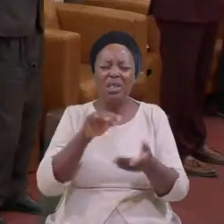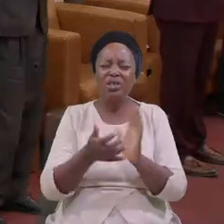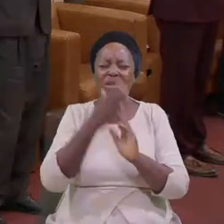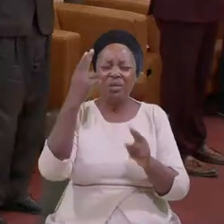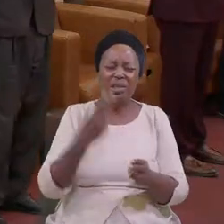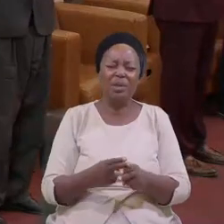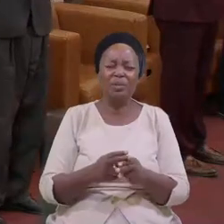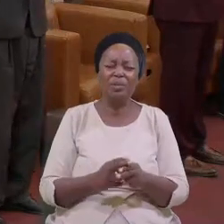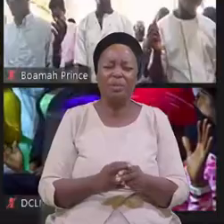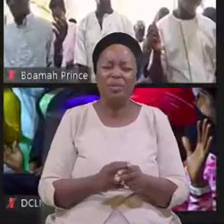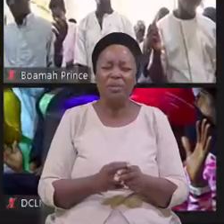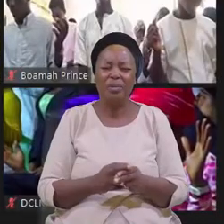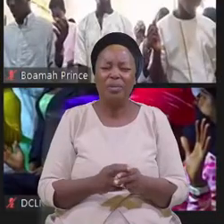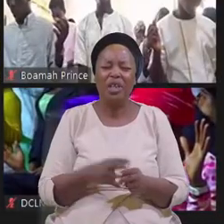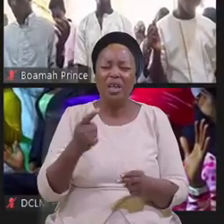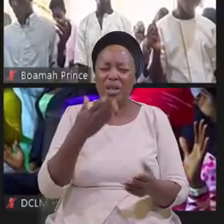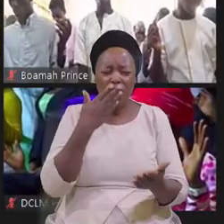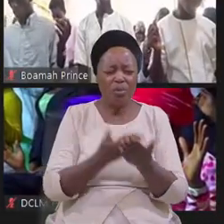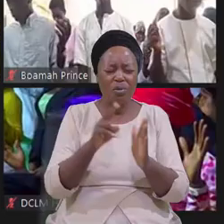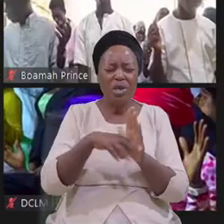name. The goodness of